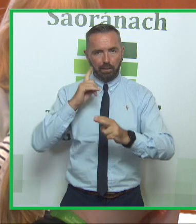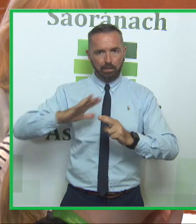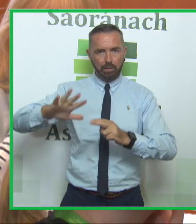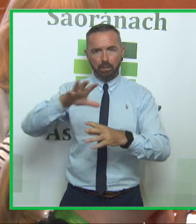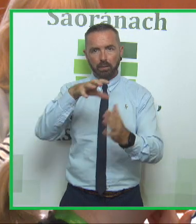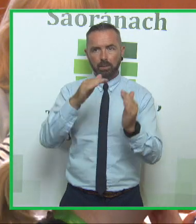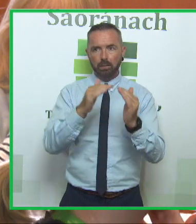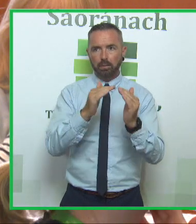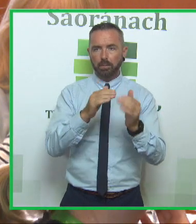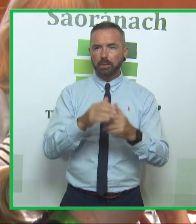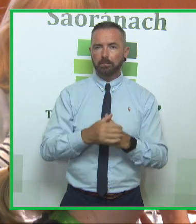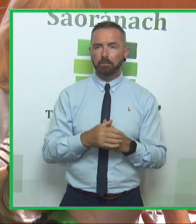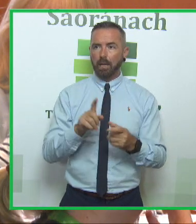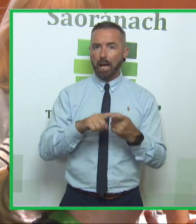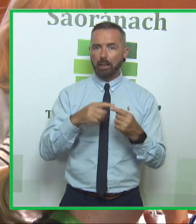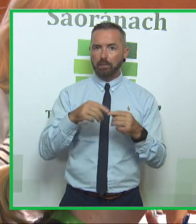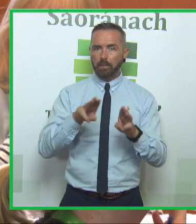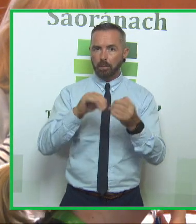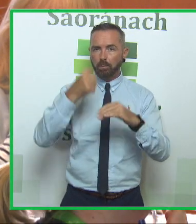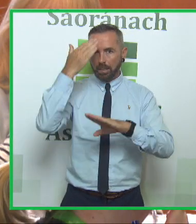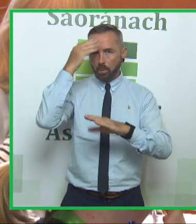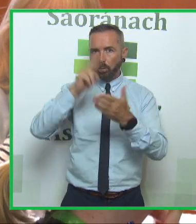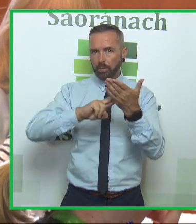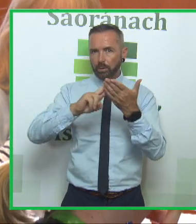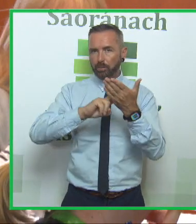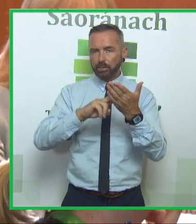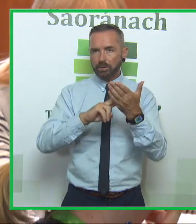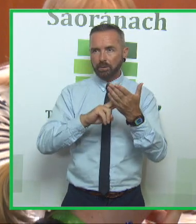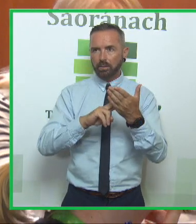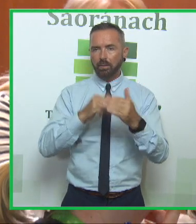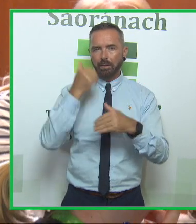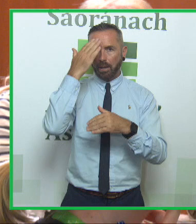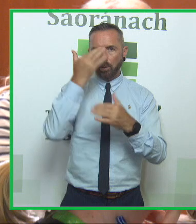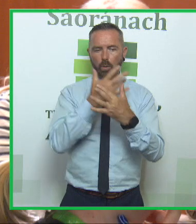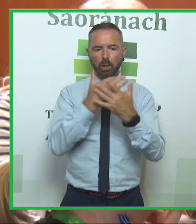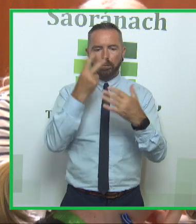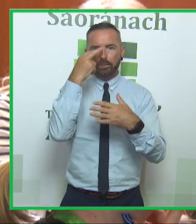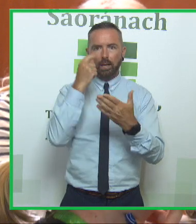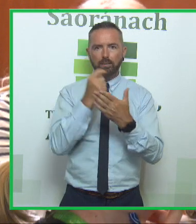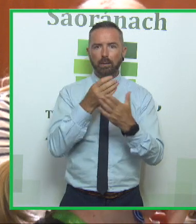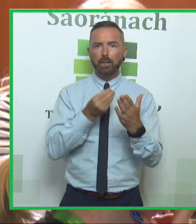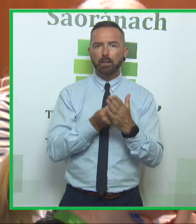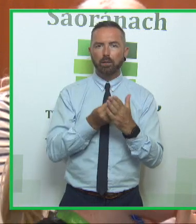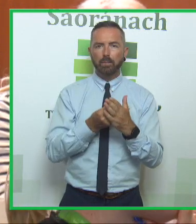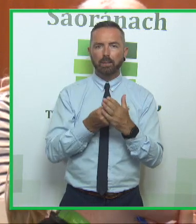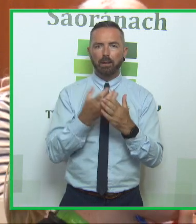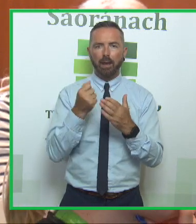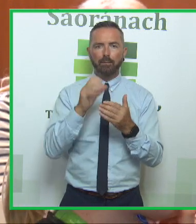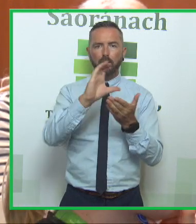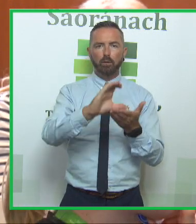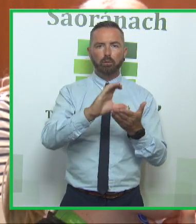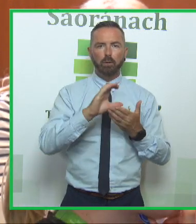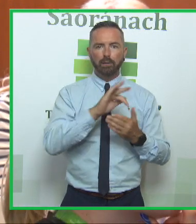actually known users as well that would be entering their premises? I know that lots of the nighttime economy places now, they get grant payments